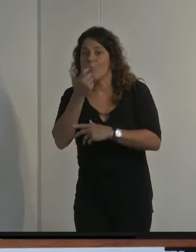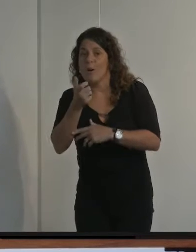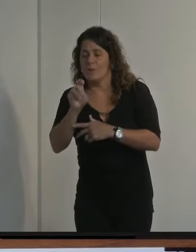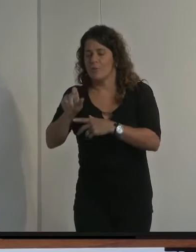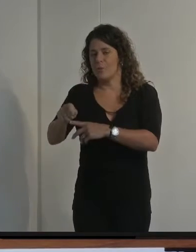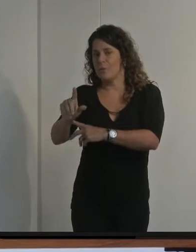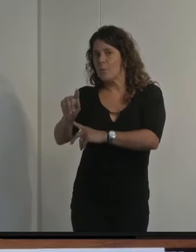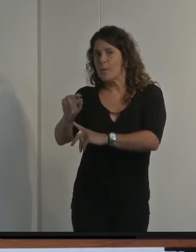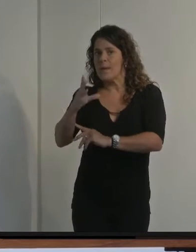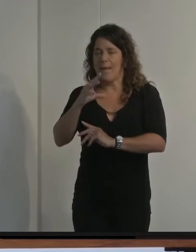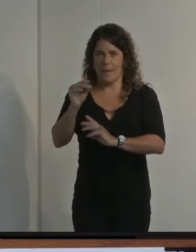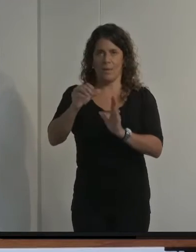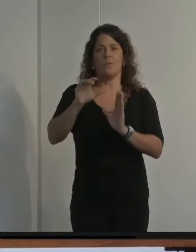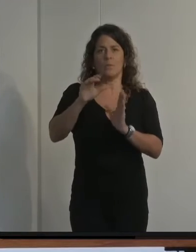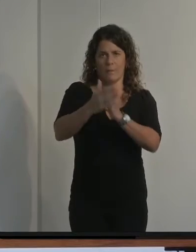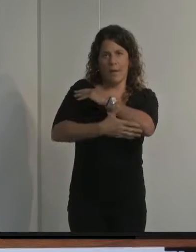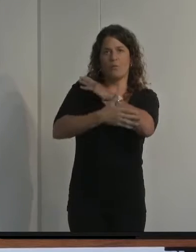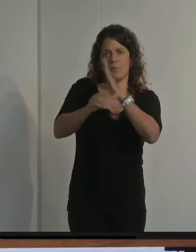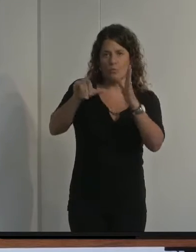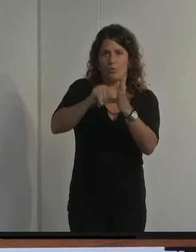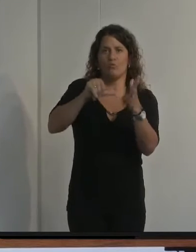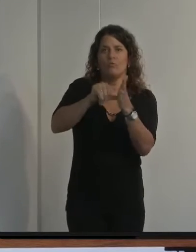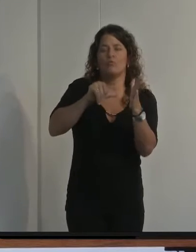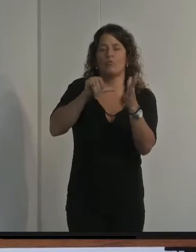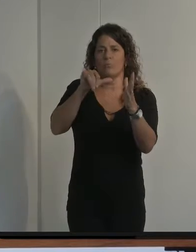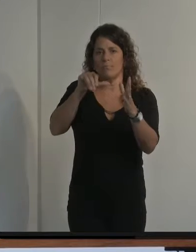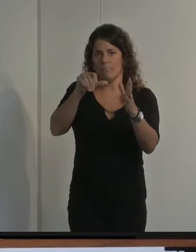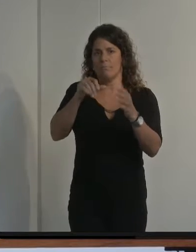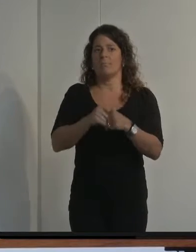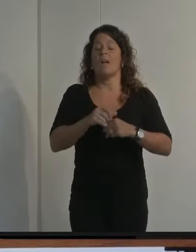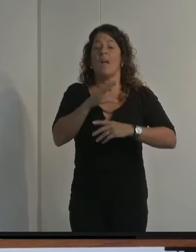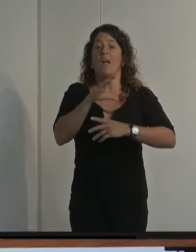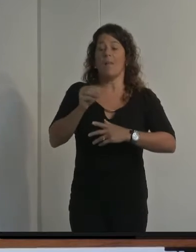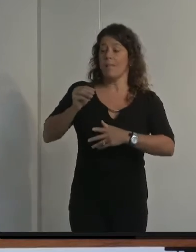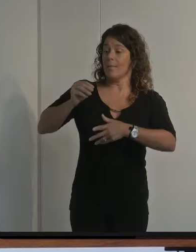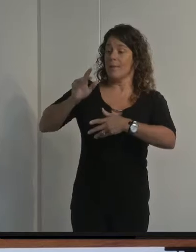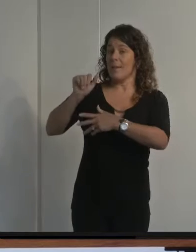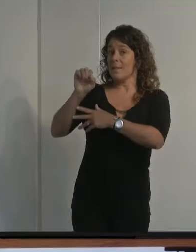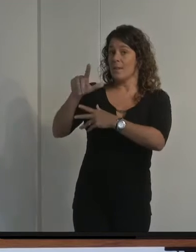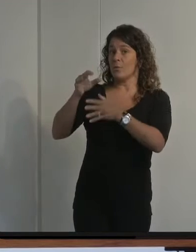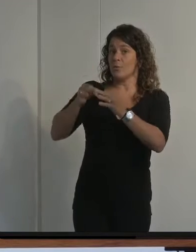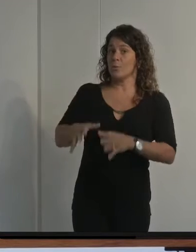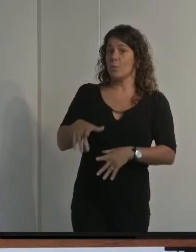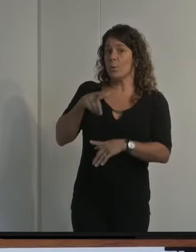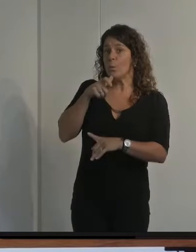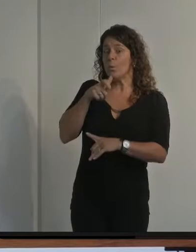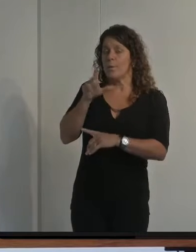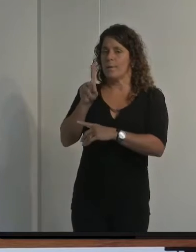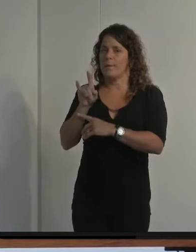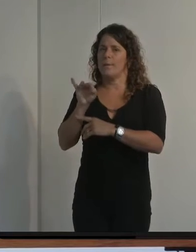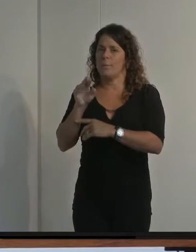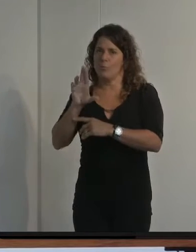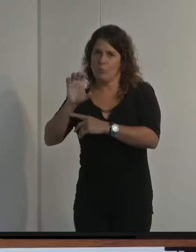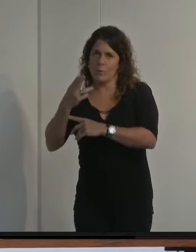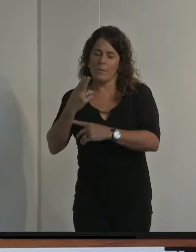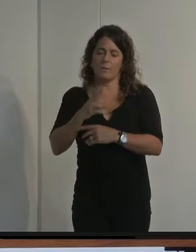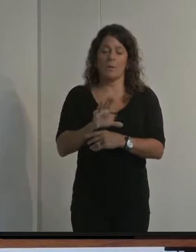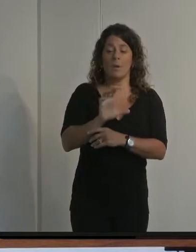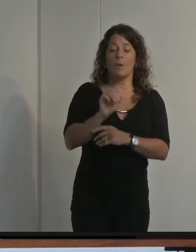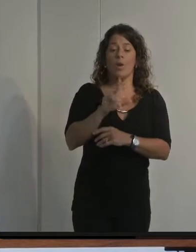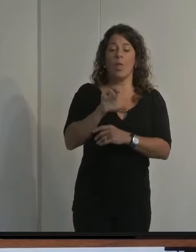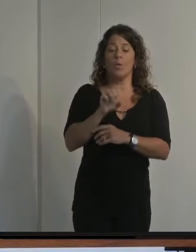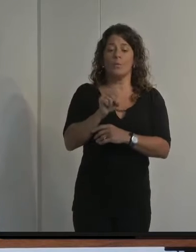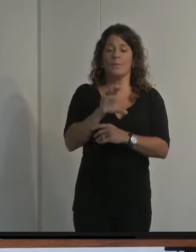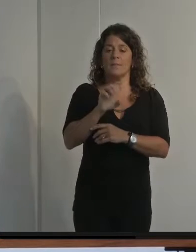county's YouTube page. The meeting is being interpreted in American Sign Language by Kim Rich. Carlos Saracedo is interpreting this press conference